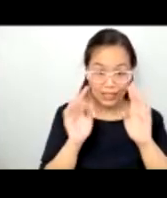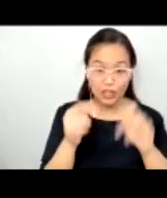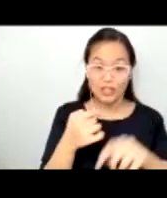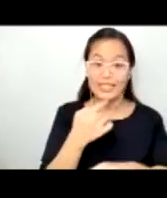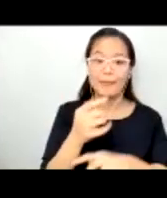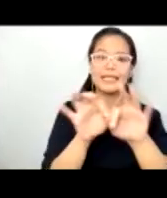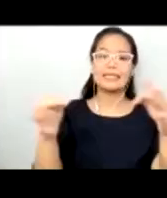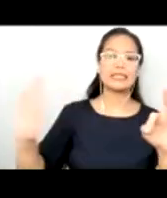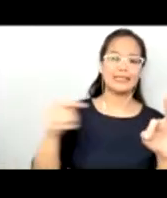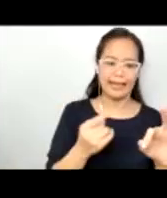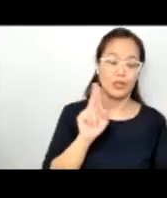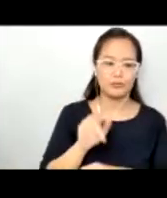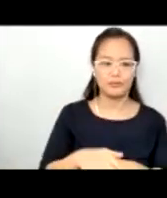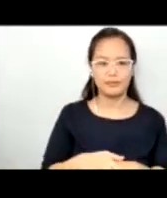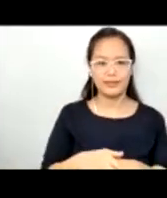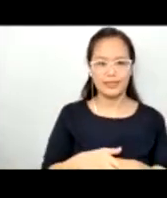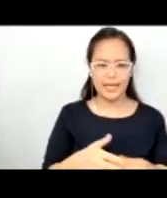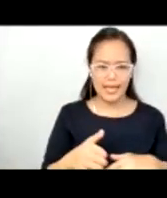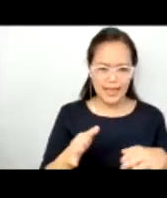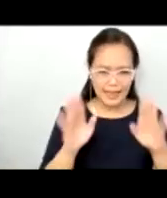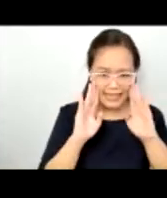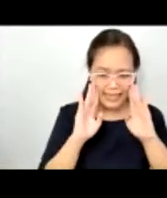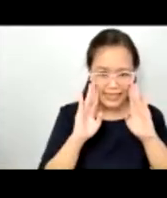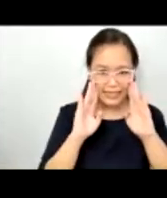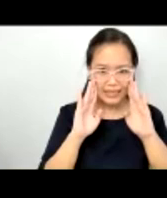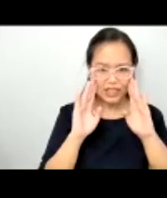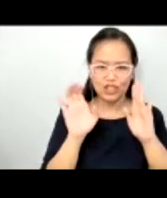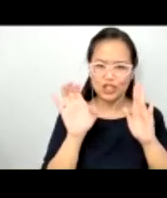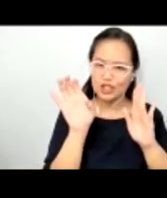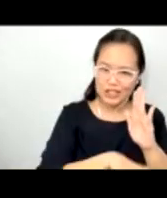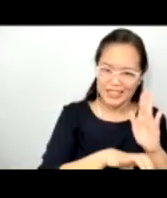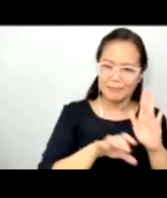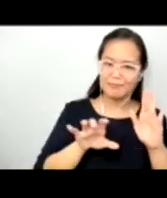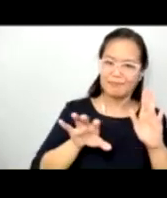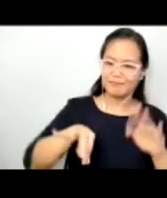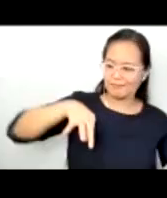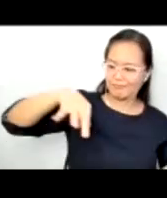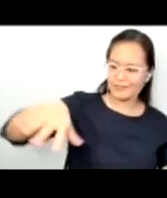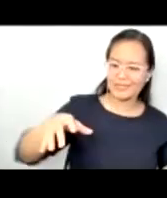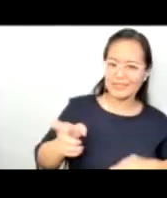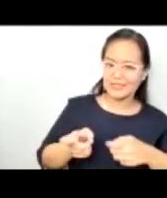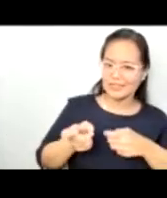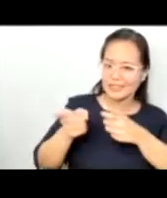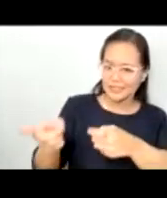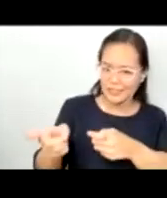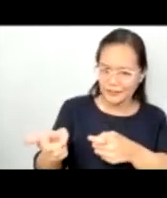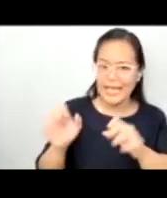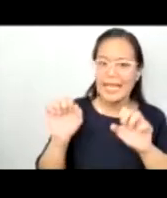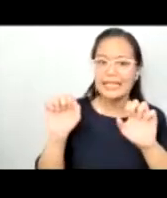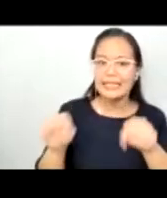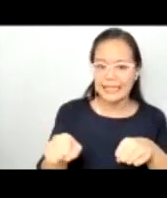said. Listening may be the cheapest concession that we can make in a